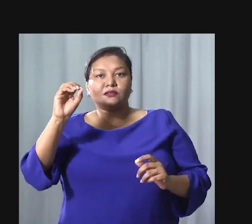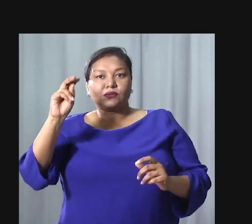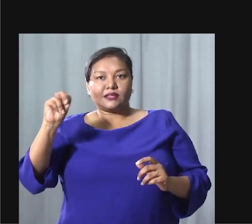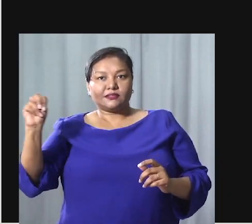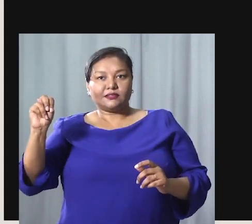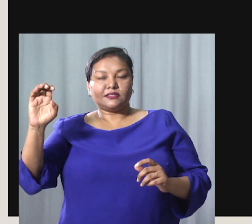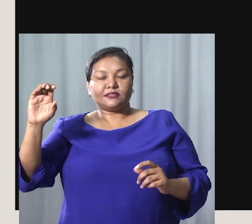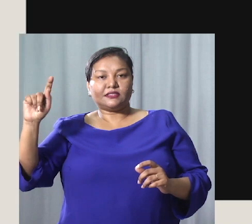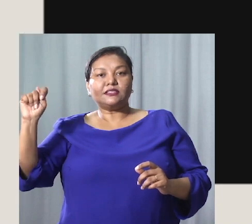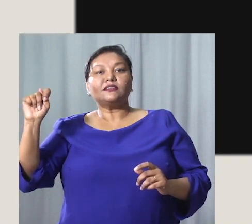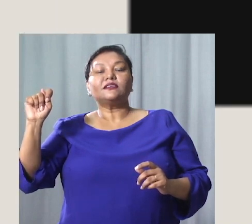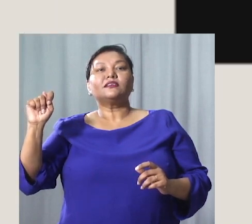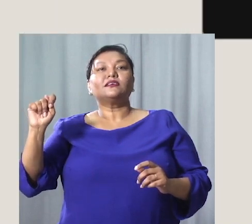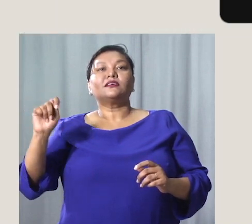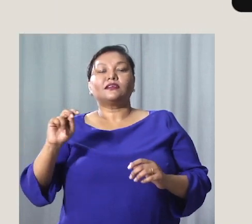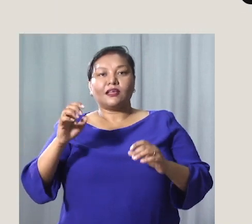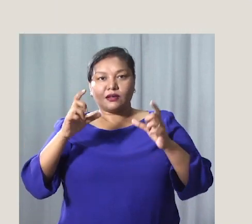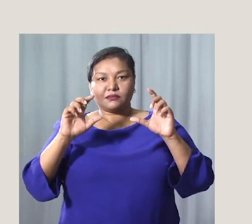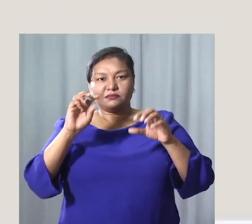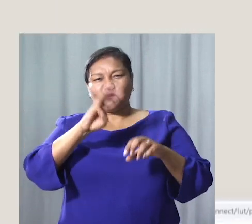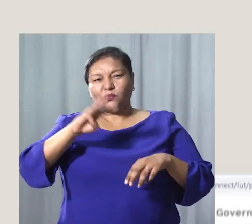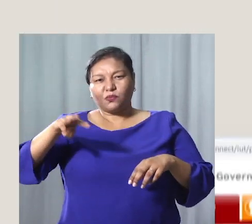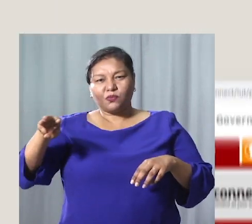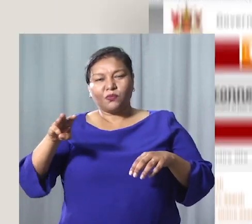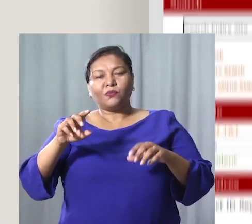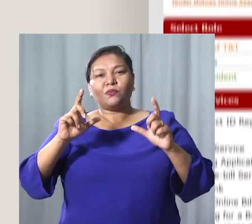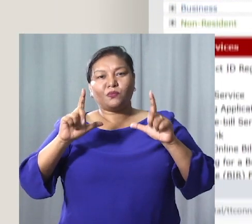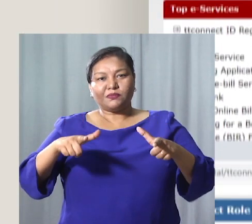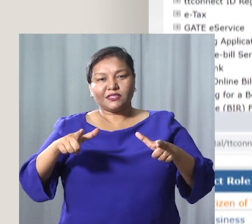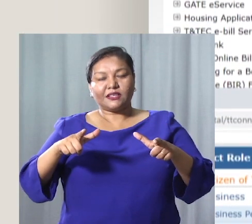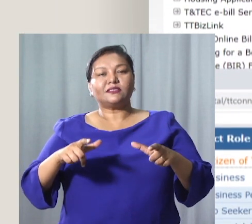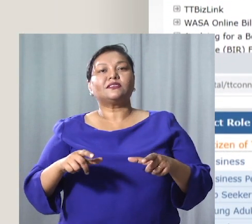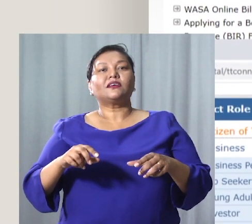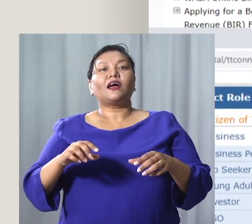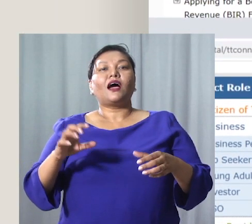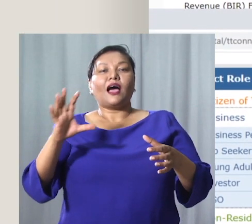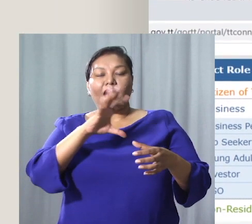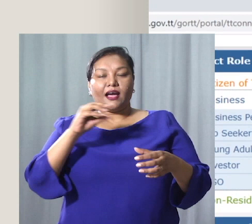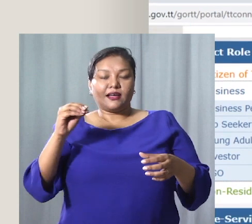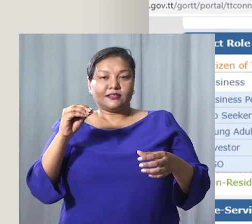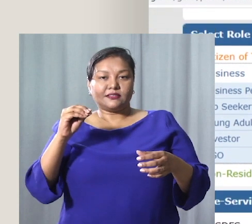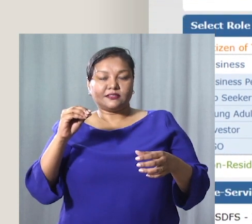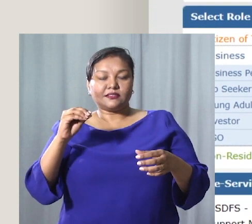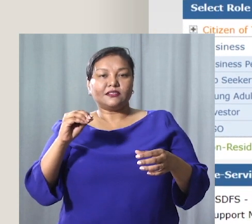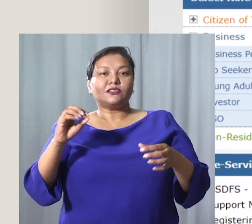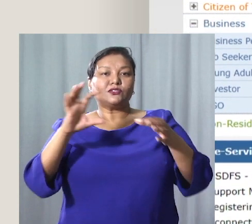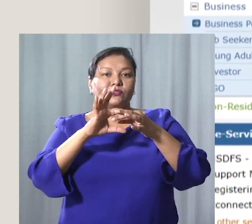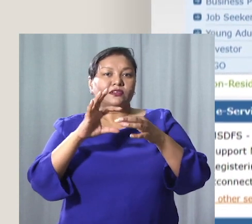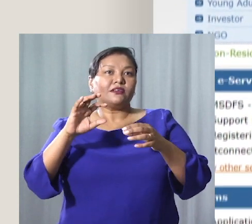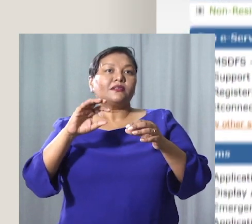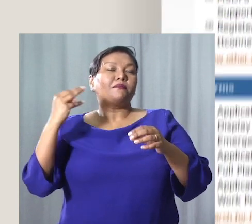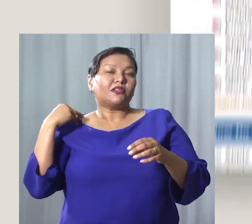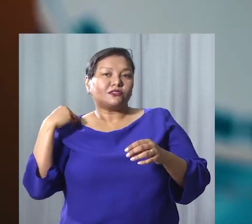of ICTs, collaborated with the Ministry of Social Development and Family Services to facilitate